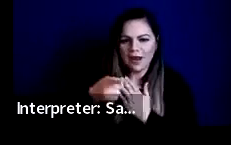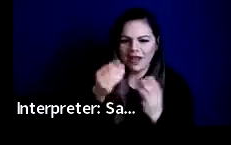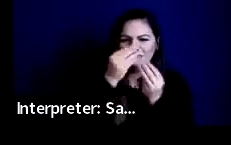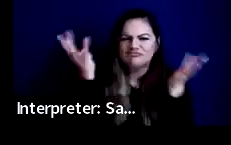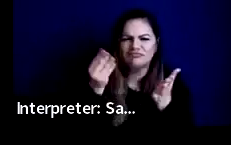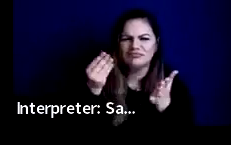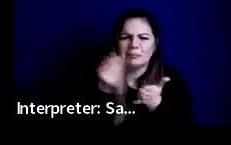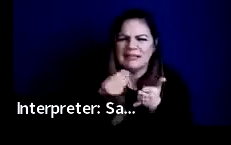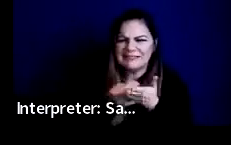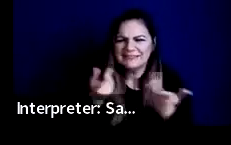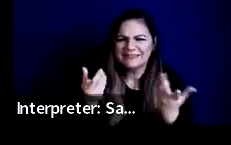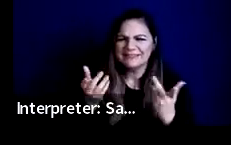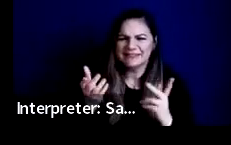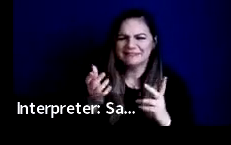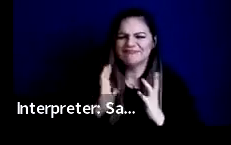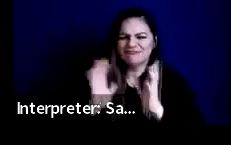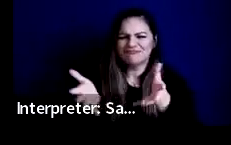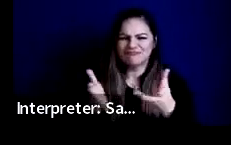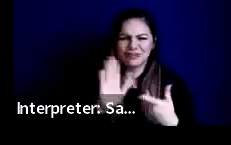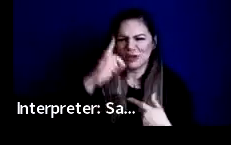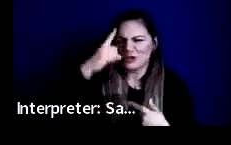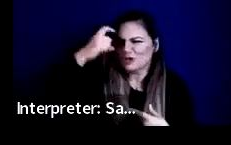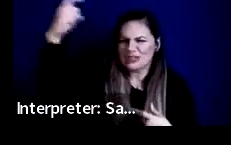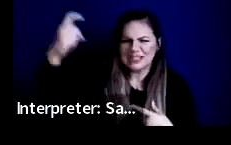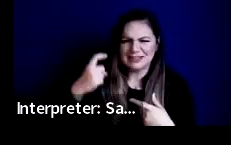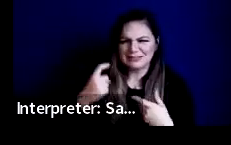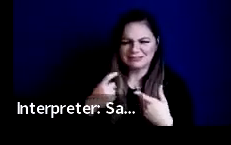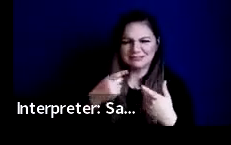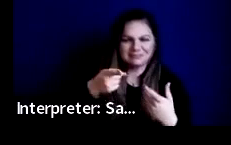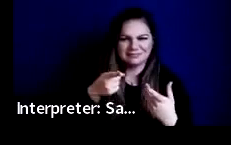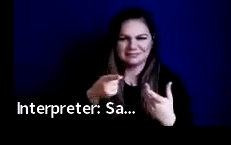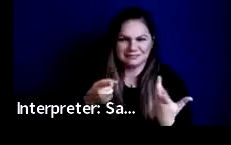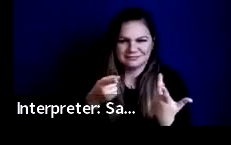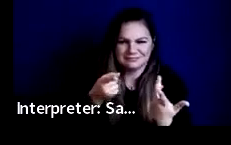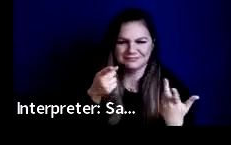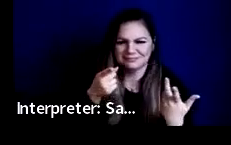all of that effort and all of that money into one place in the stream, where would you put it into?